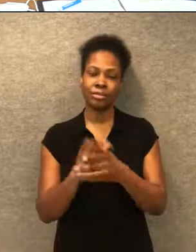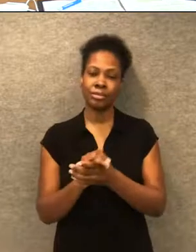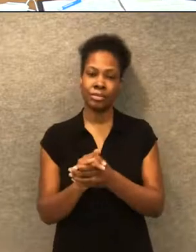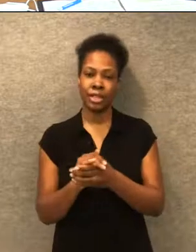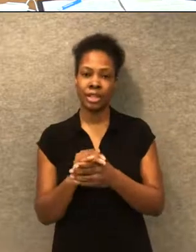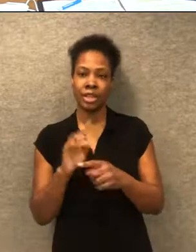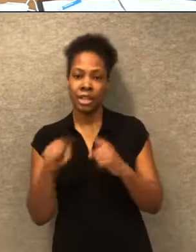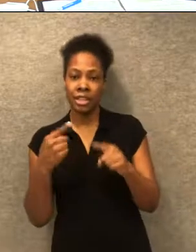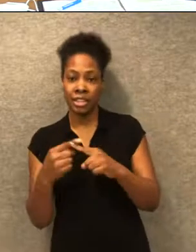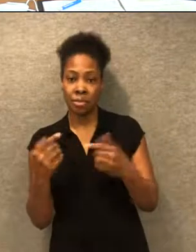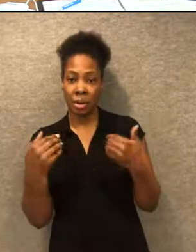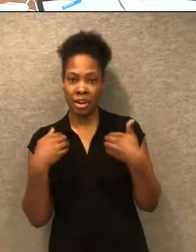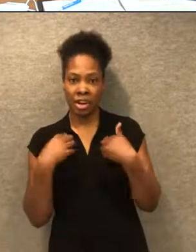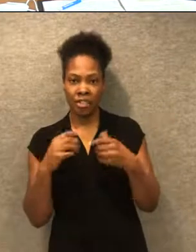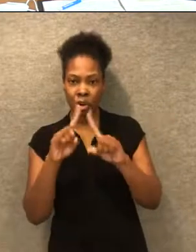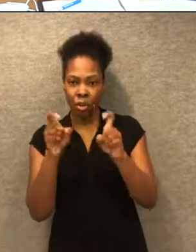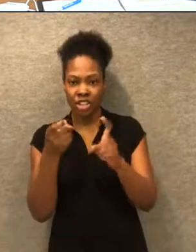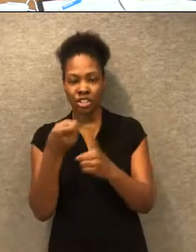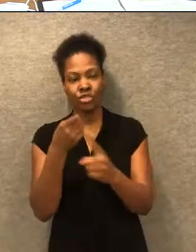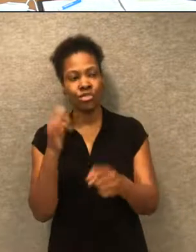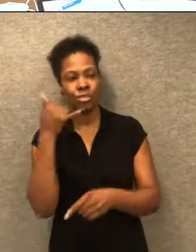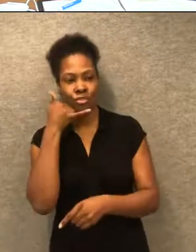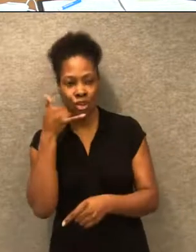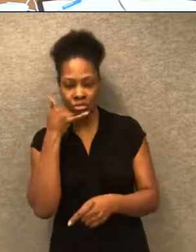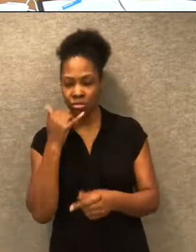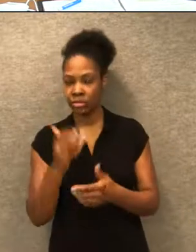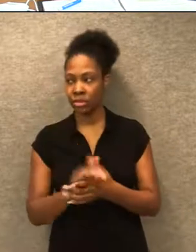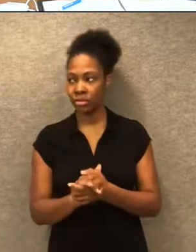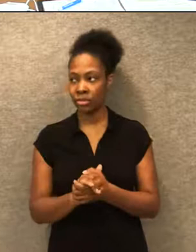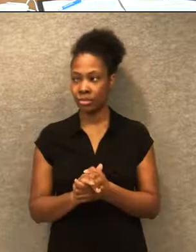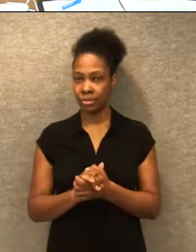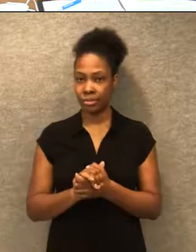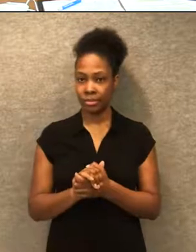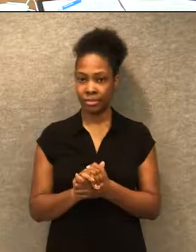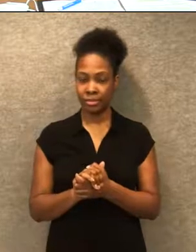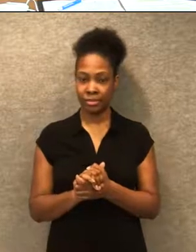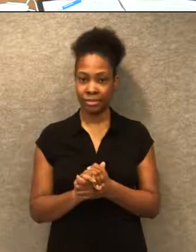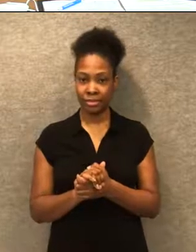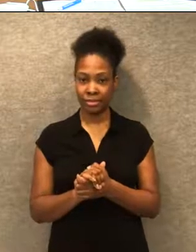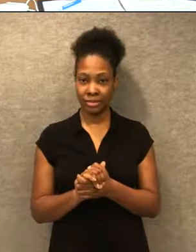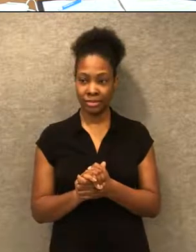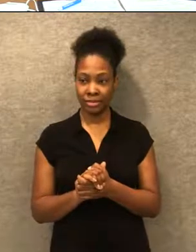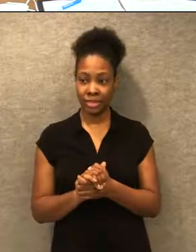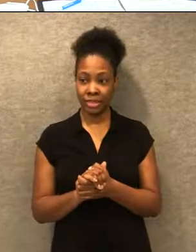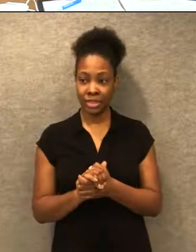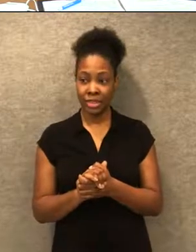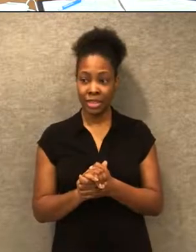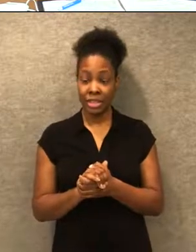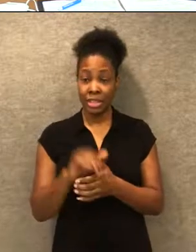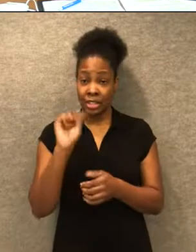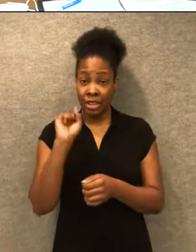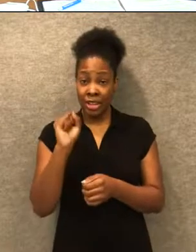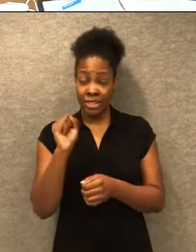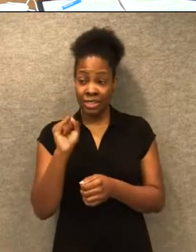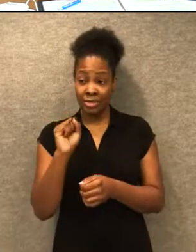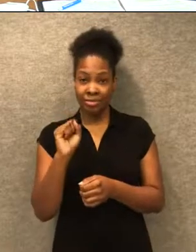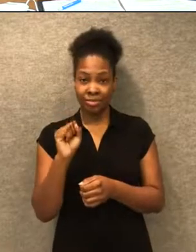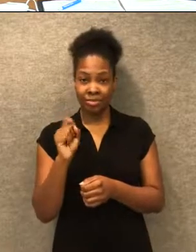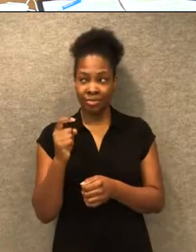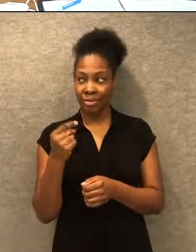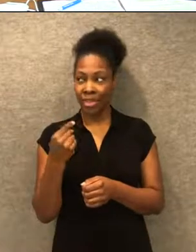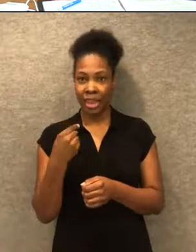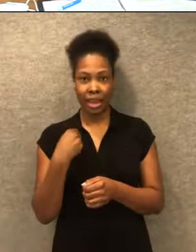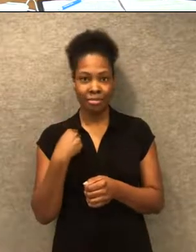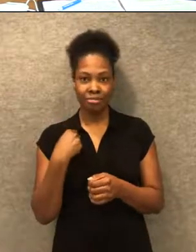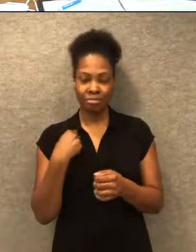because I know there's so many people have some questions for you. Okay, well, yeah, I mean, I'm glad that we have